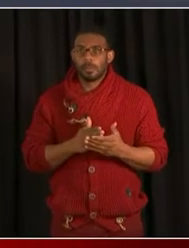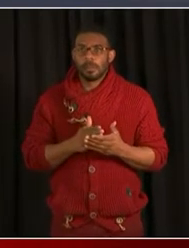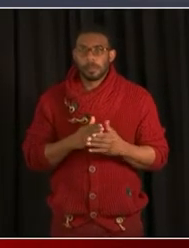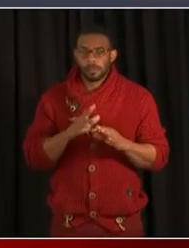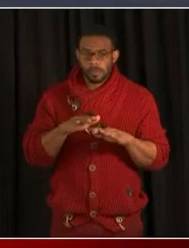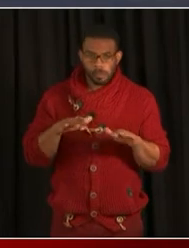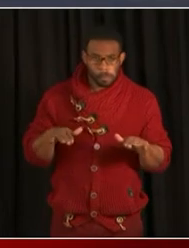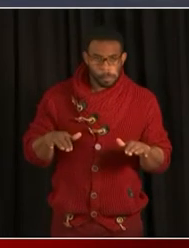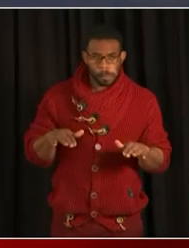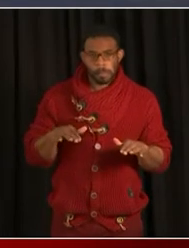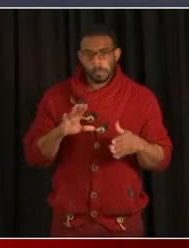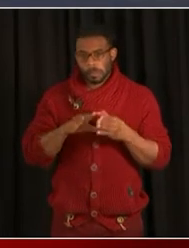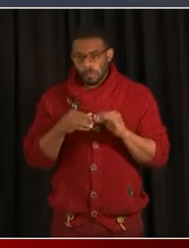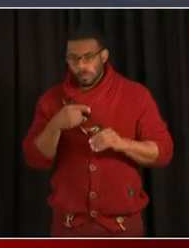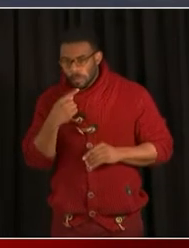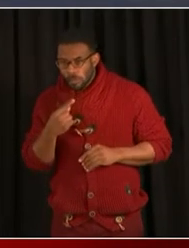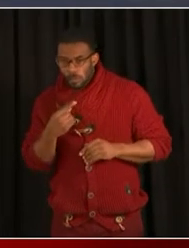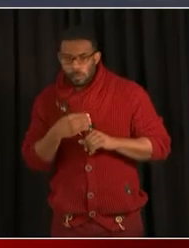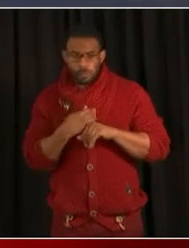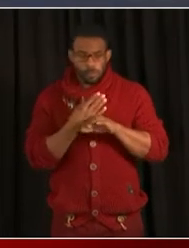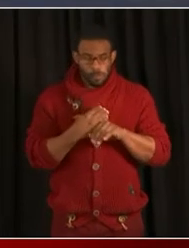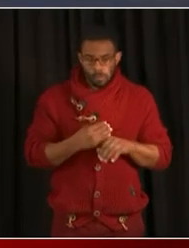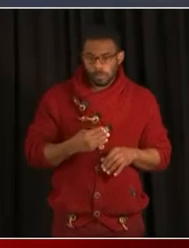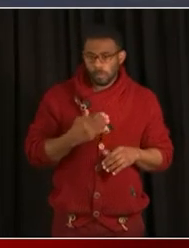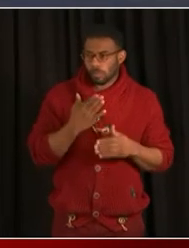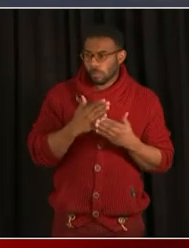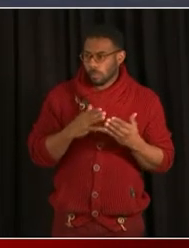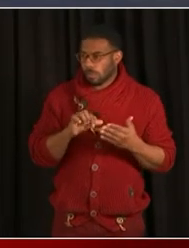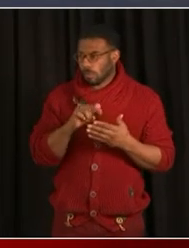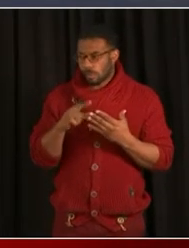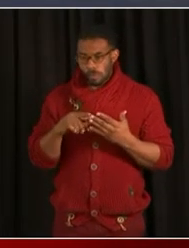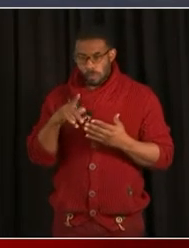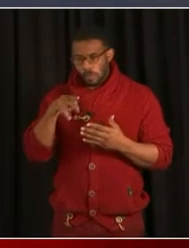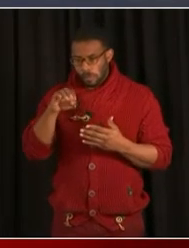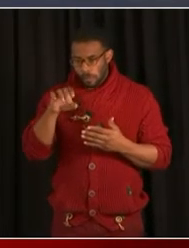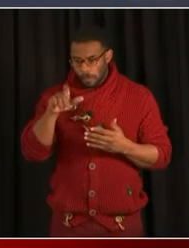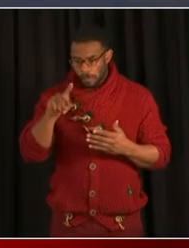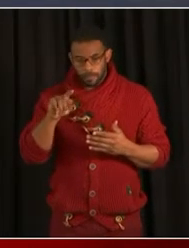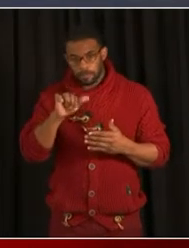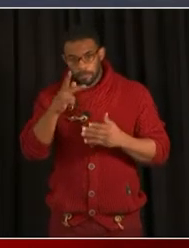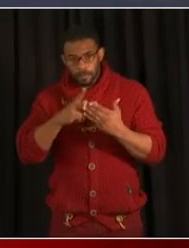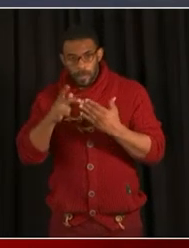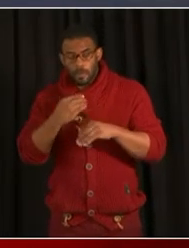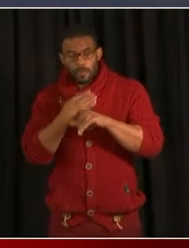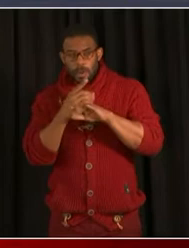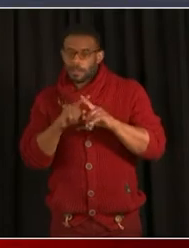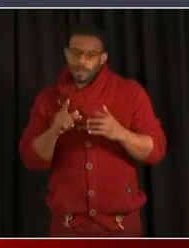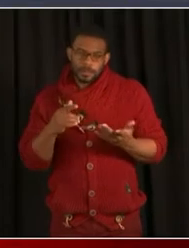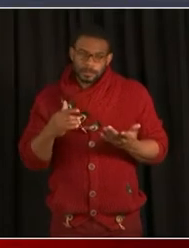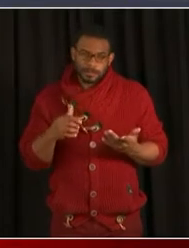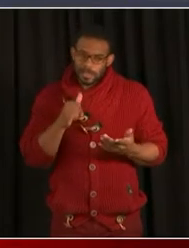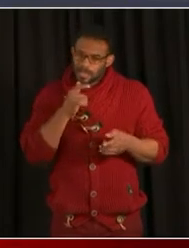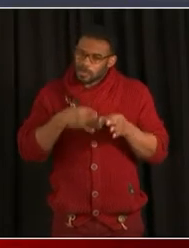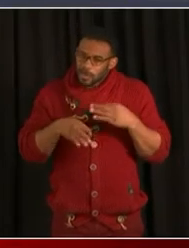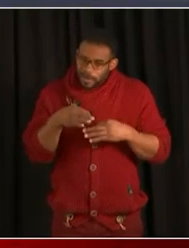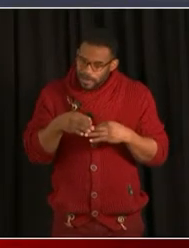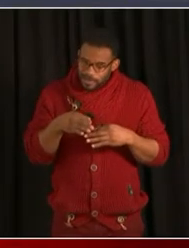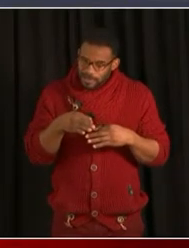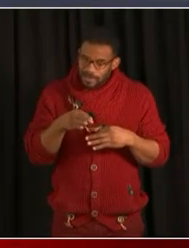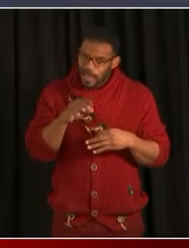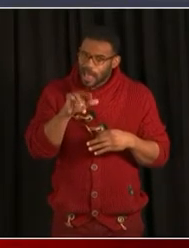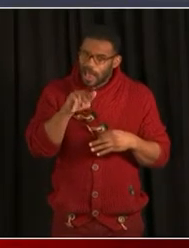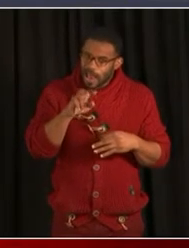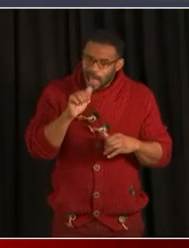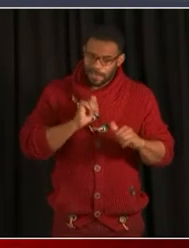some children's storytelling virtually, some of the podcast and other programs virtually, but it doesn't replace by any